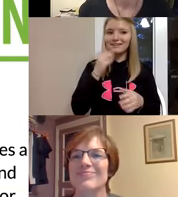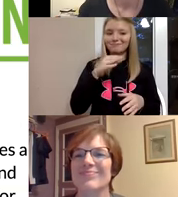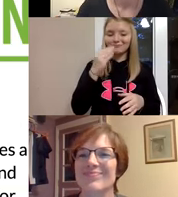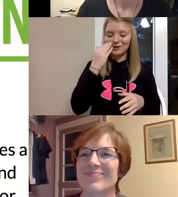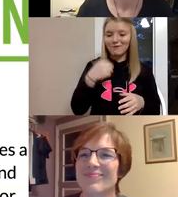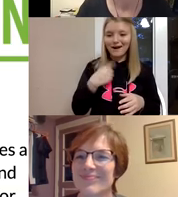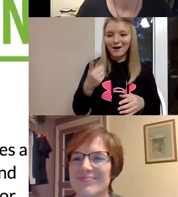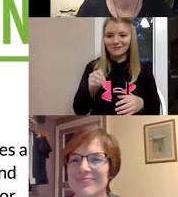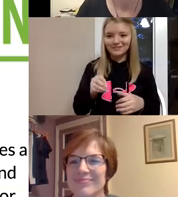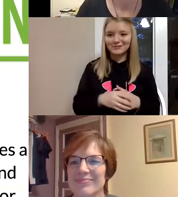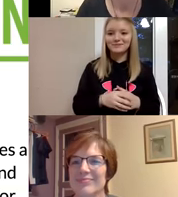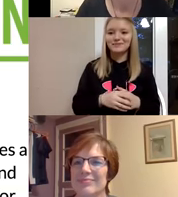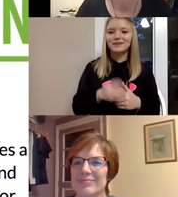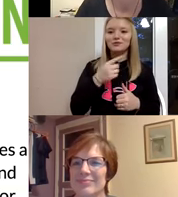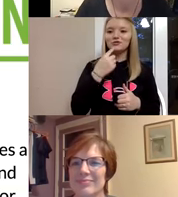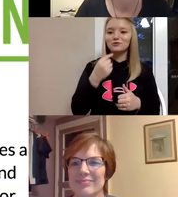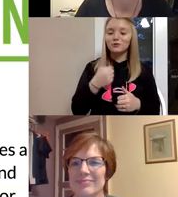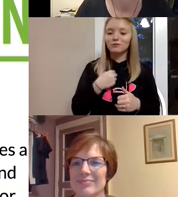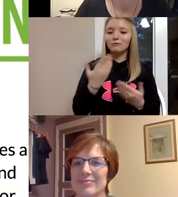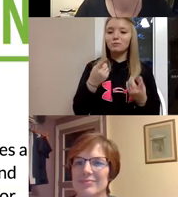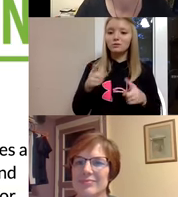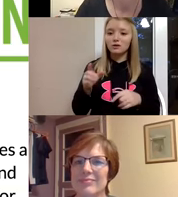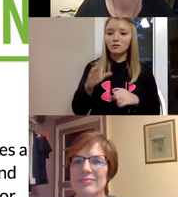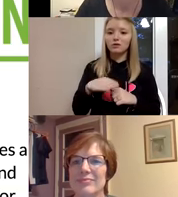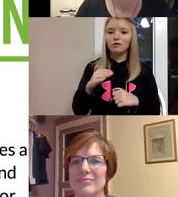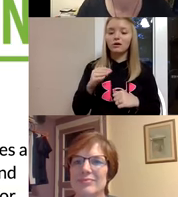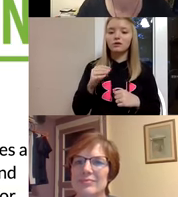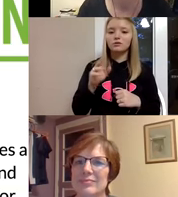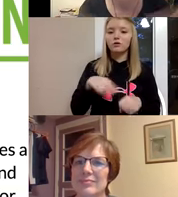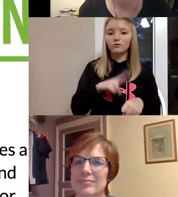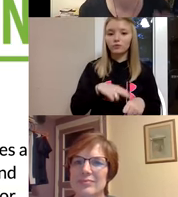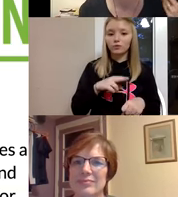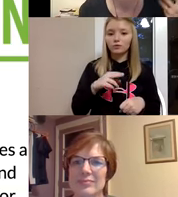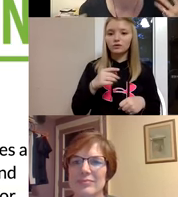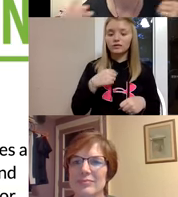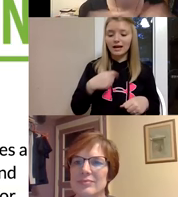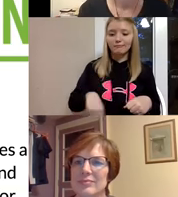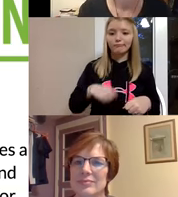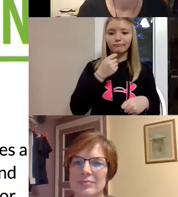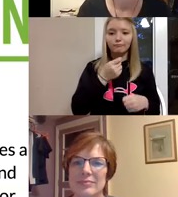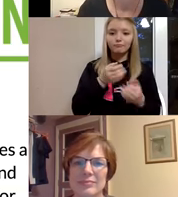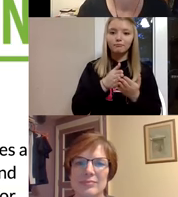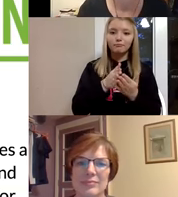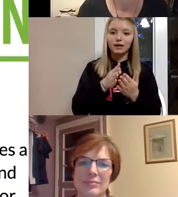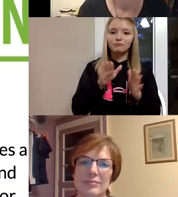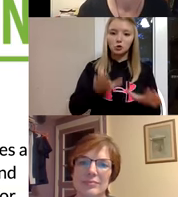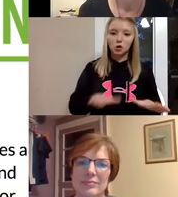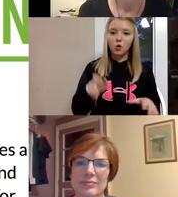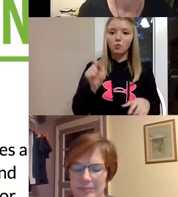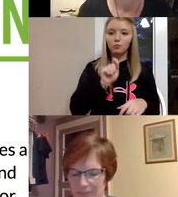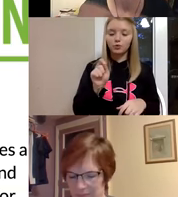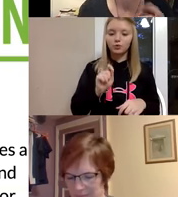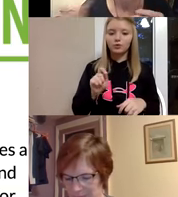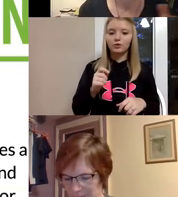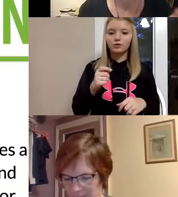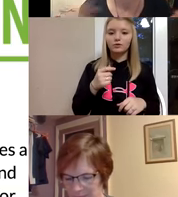So she told me what was going on. So, of course, I pulled out my calm roller and I went and,